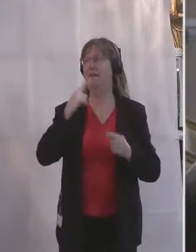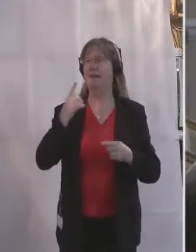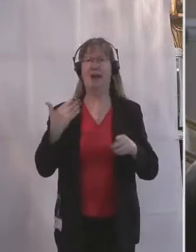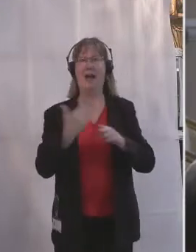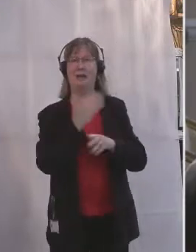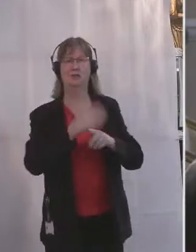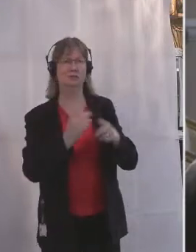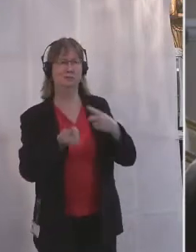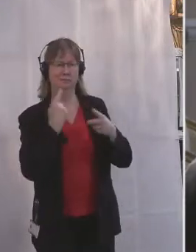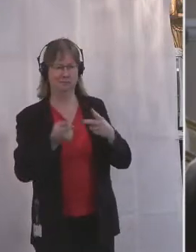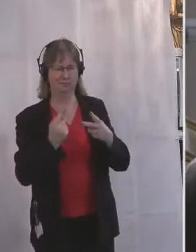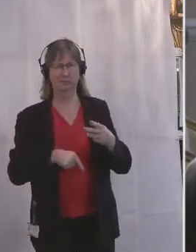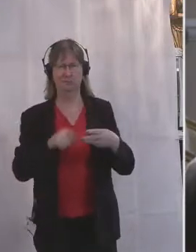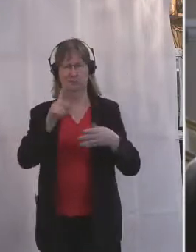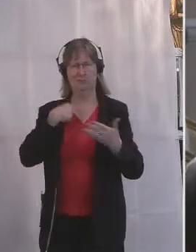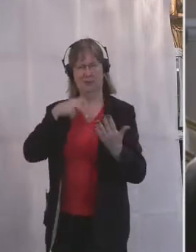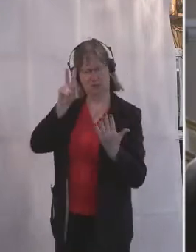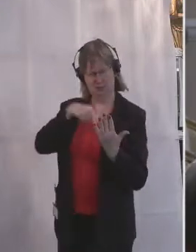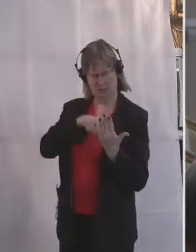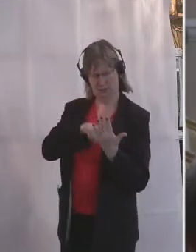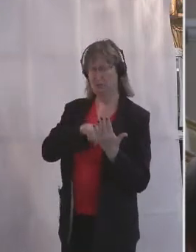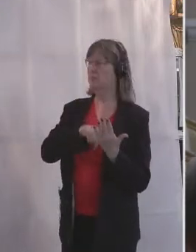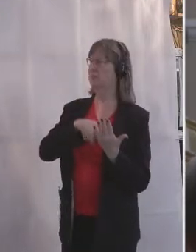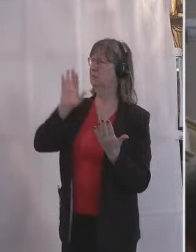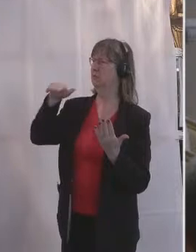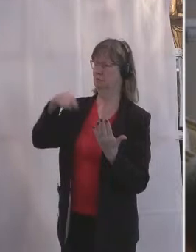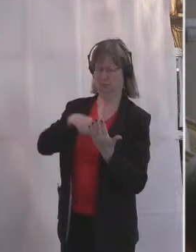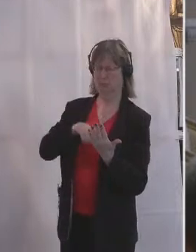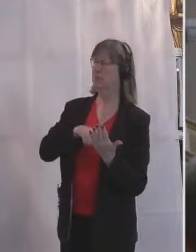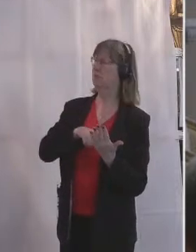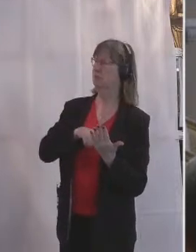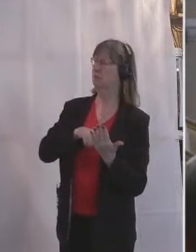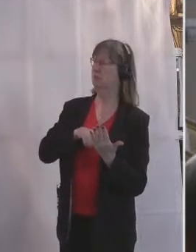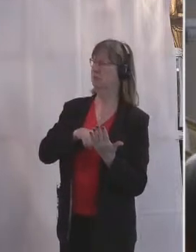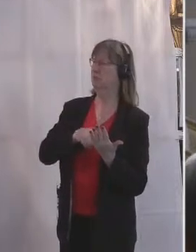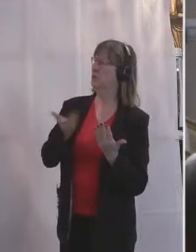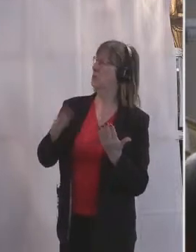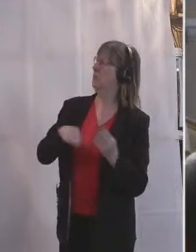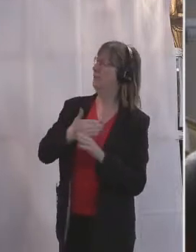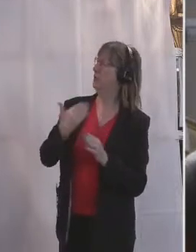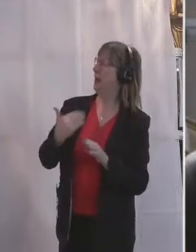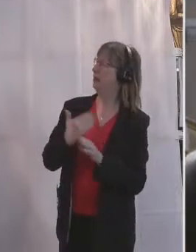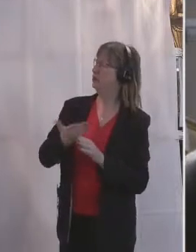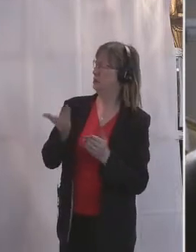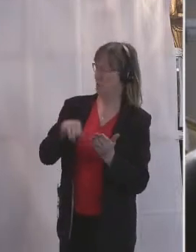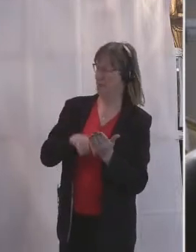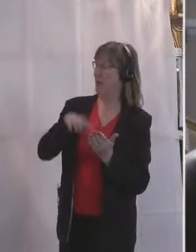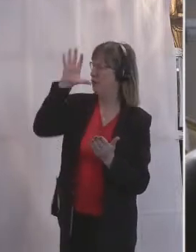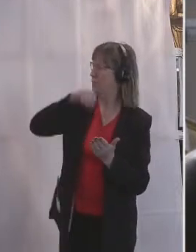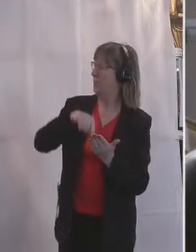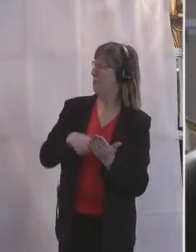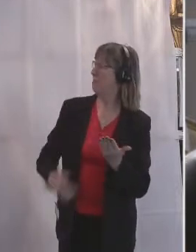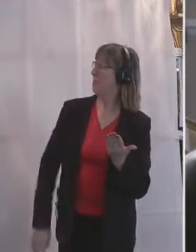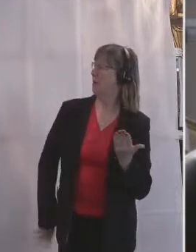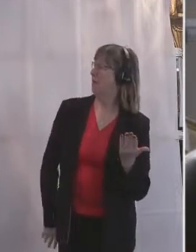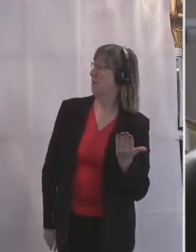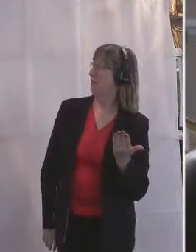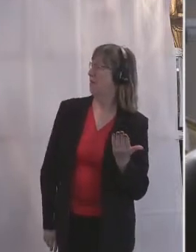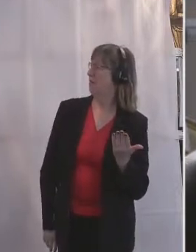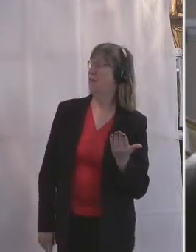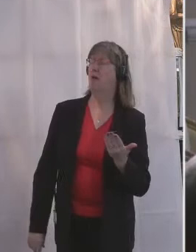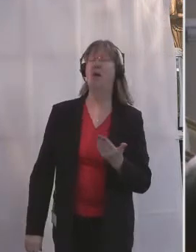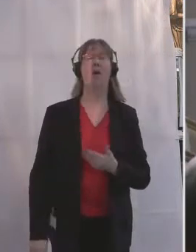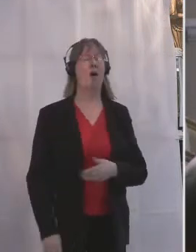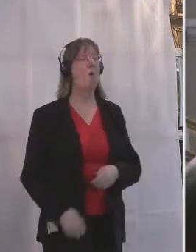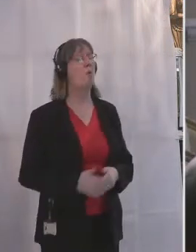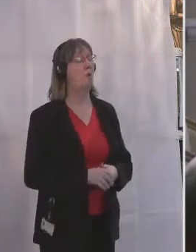couple of actions I didn't recognise. I said to my line manager, I said, where did those actions come from? I don't remember talking them to the meeting. And this is